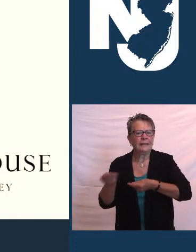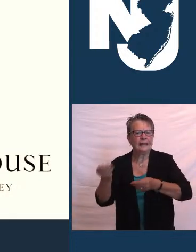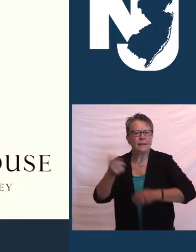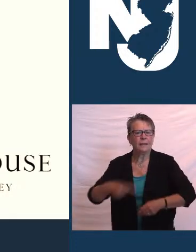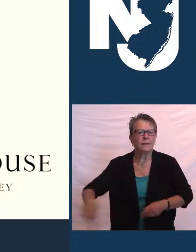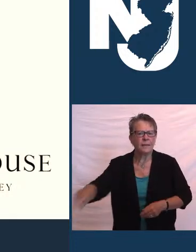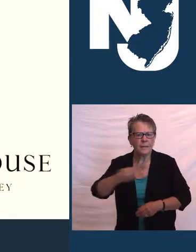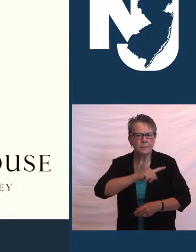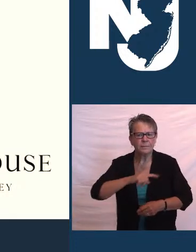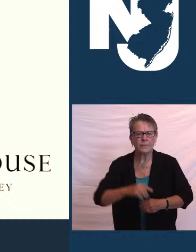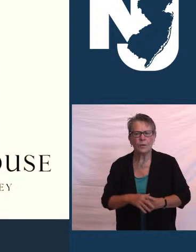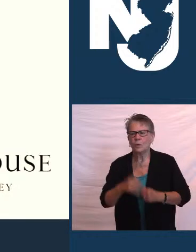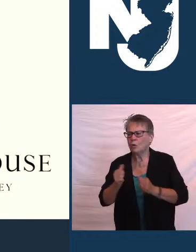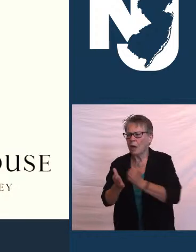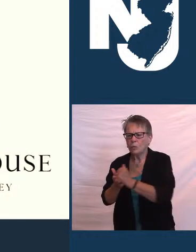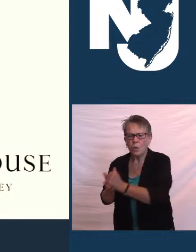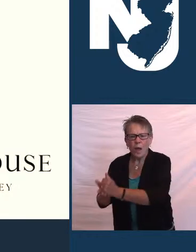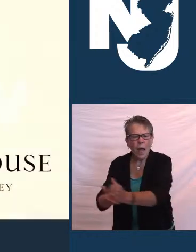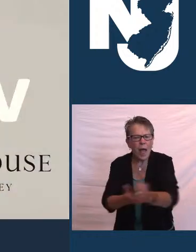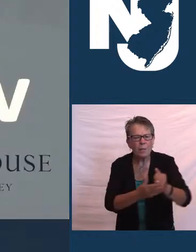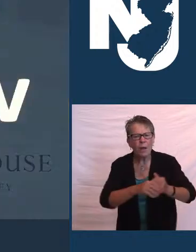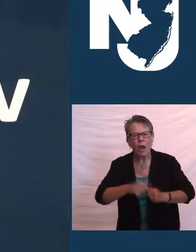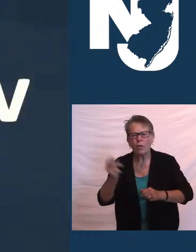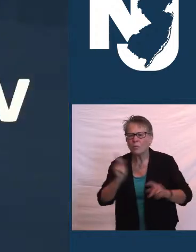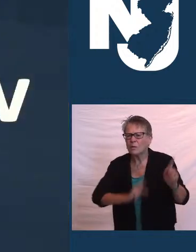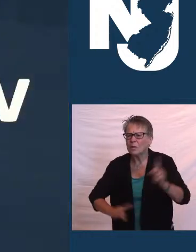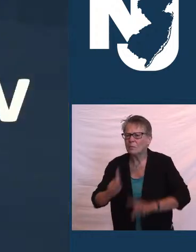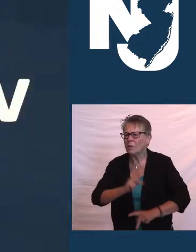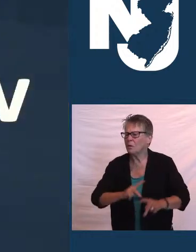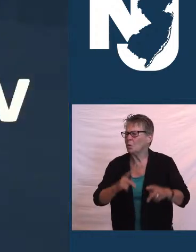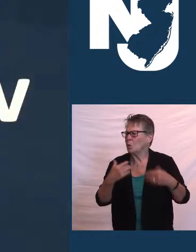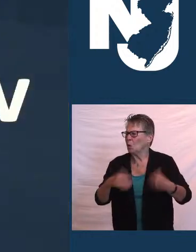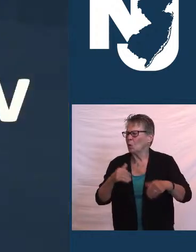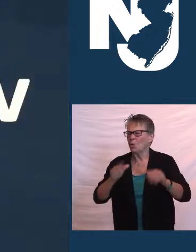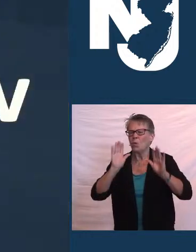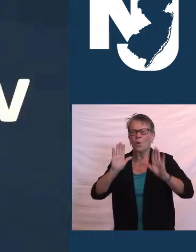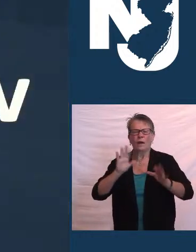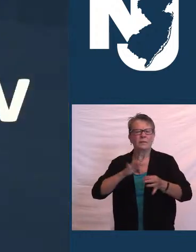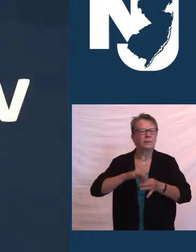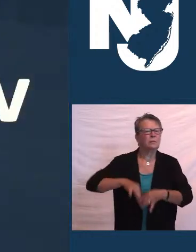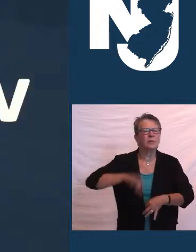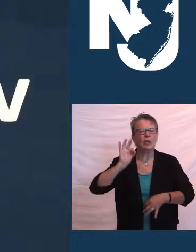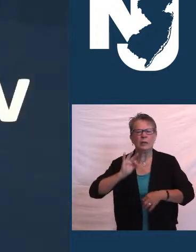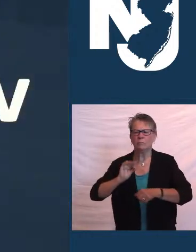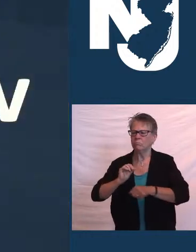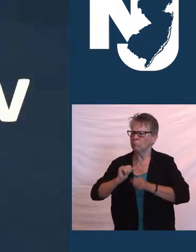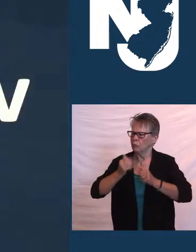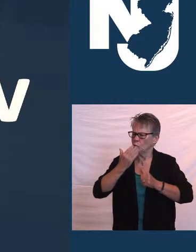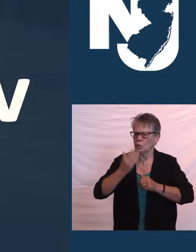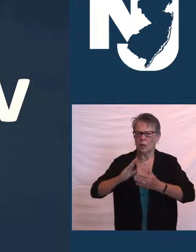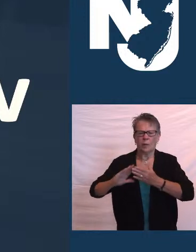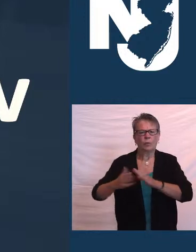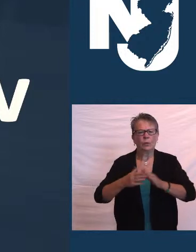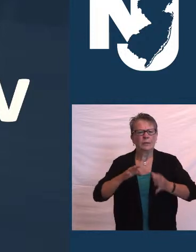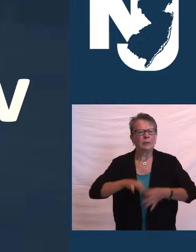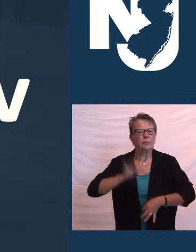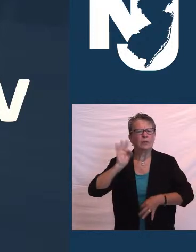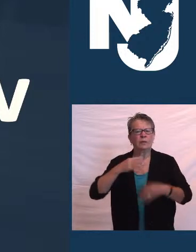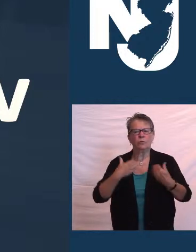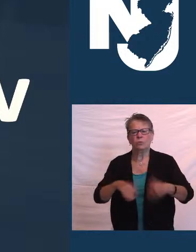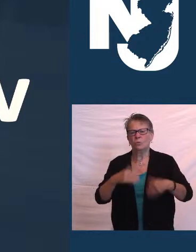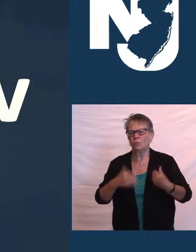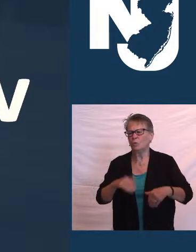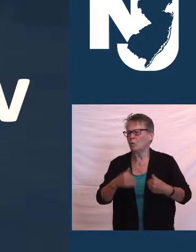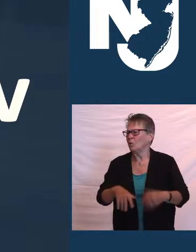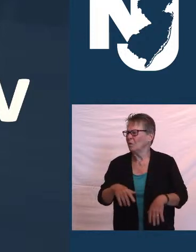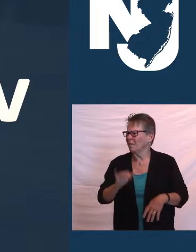helping hand. And that spirit is what's gotten us through, all of us, through the past 19 months. A little more of it will get us through the days